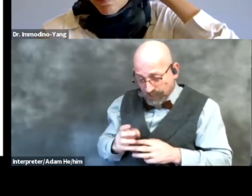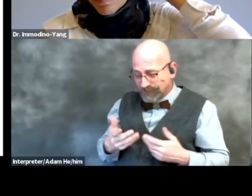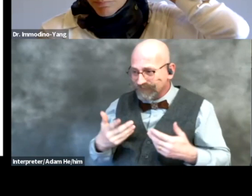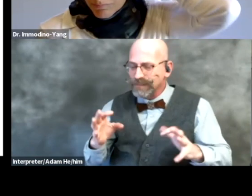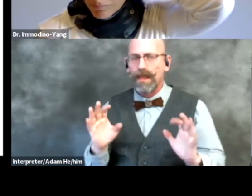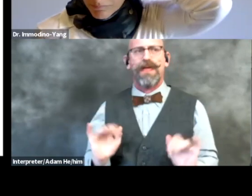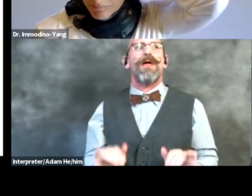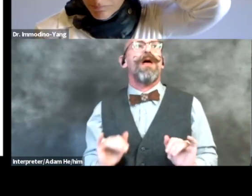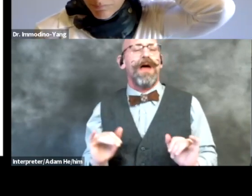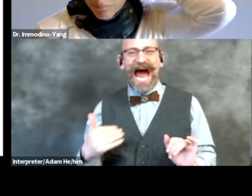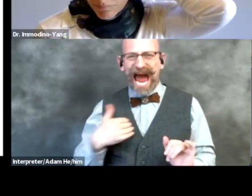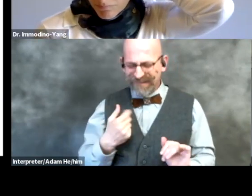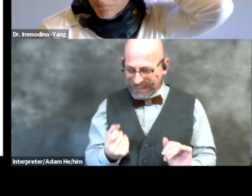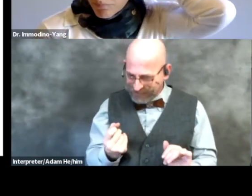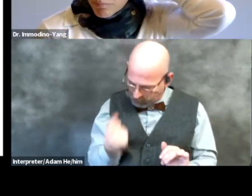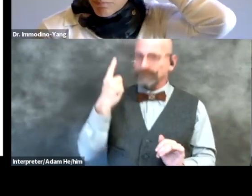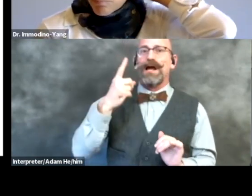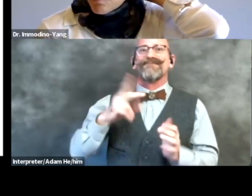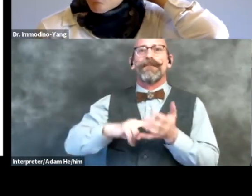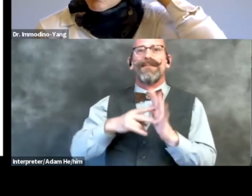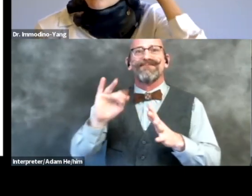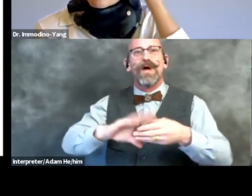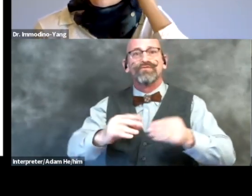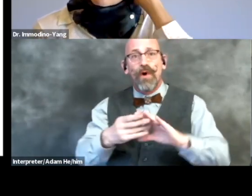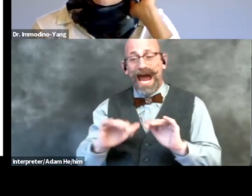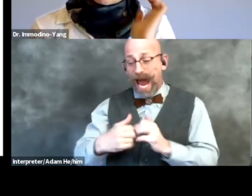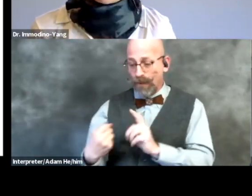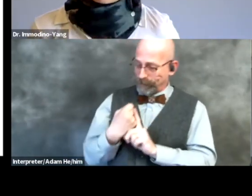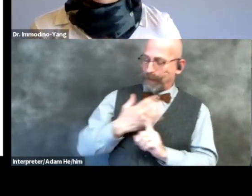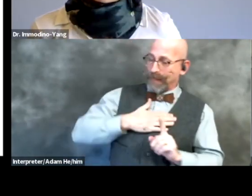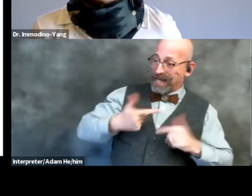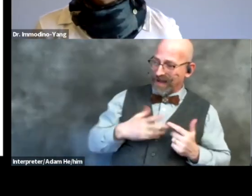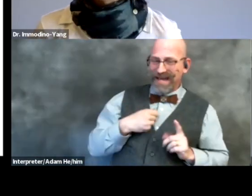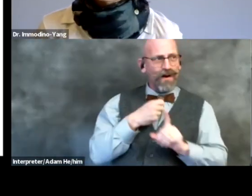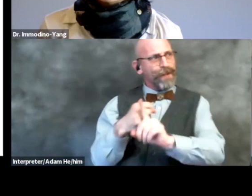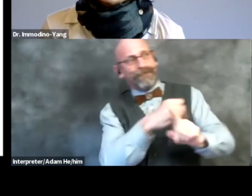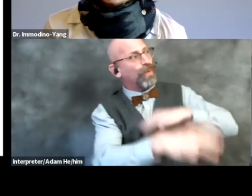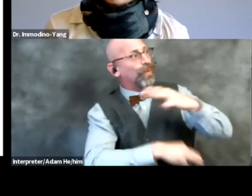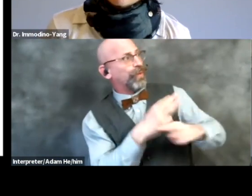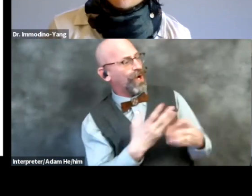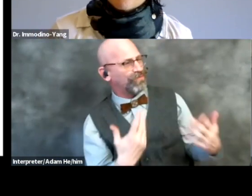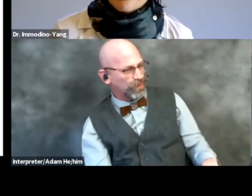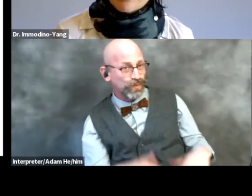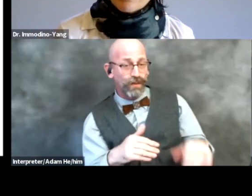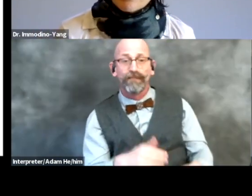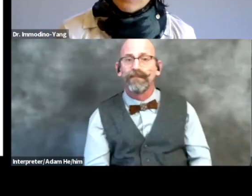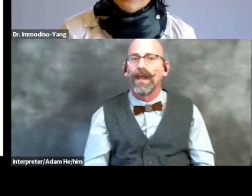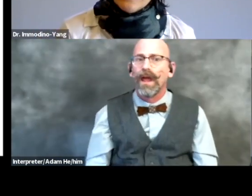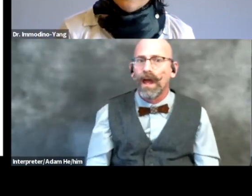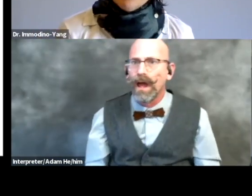own life and what it means for the nature of the world more broadly. And it's crazy how it's that powerful.